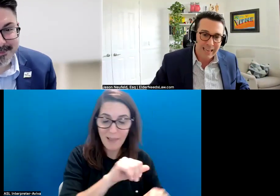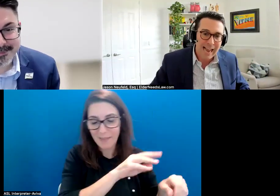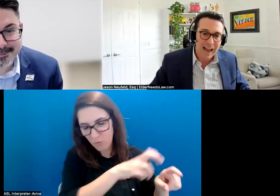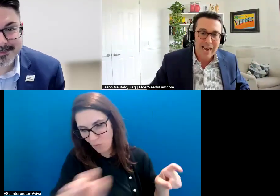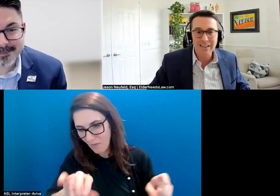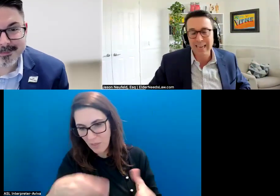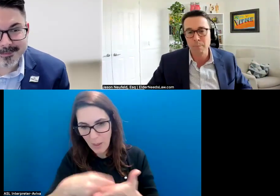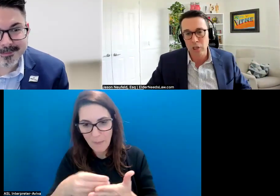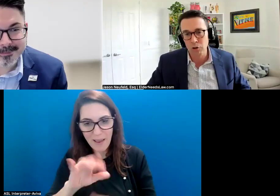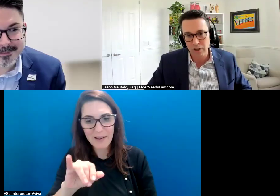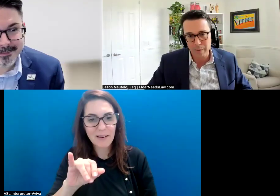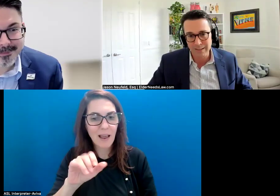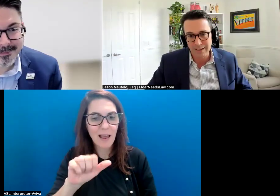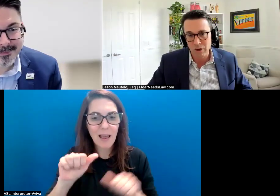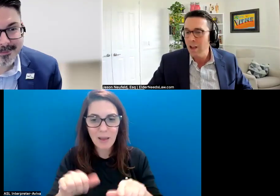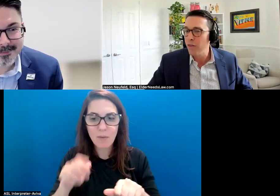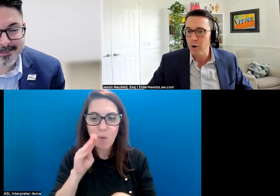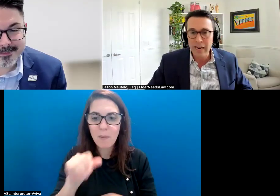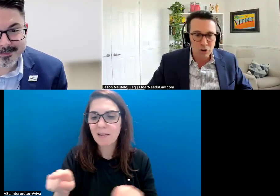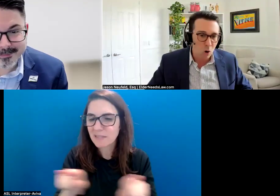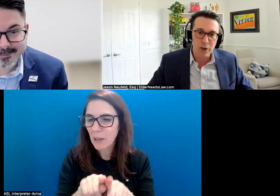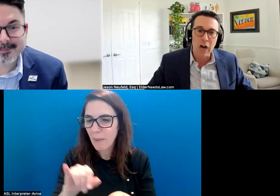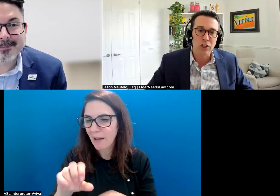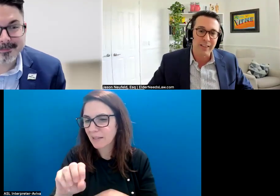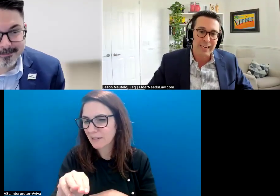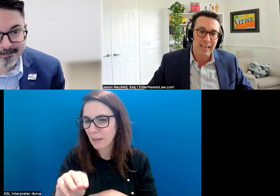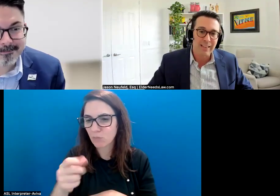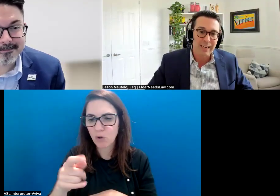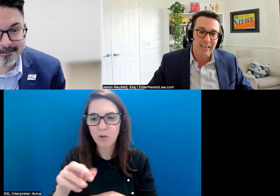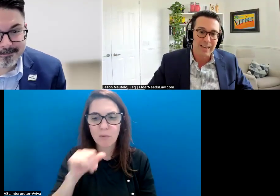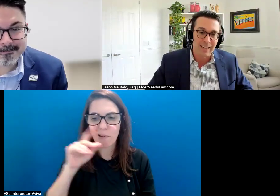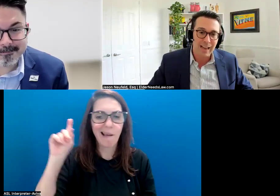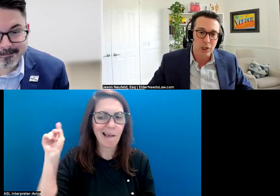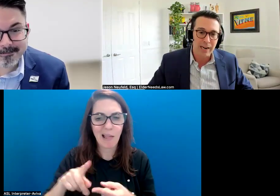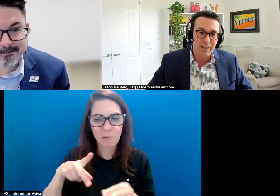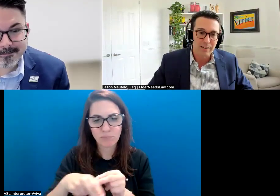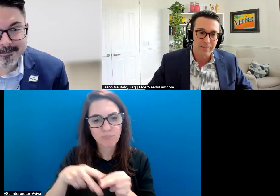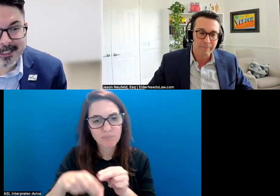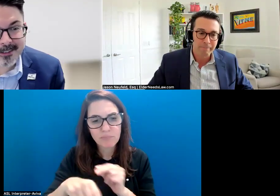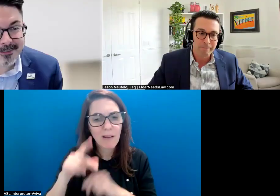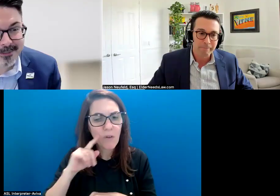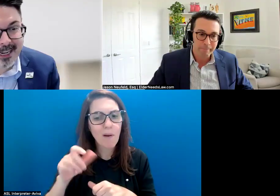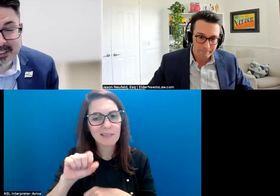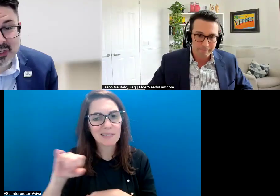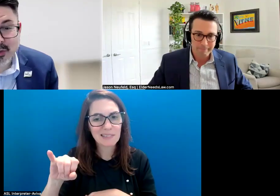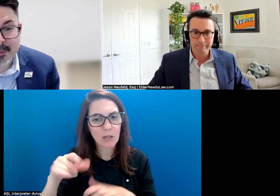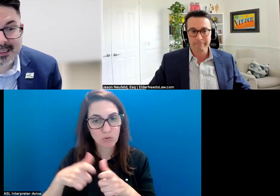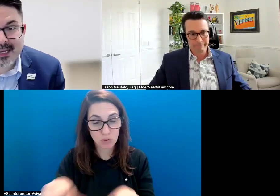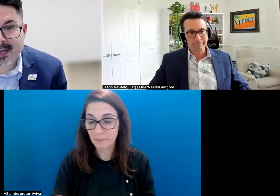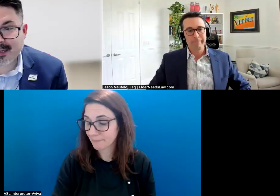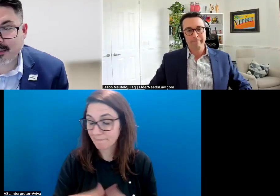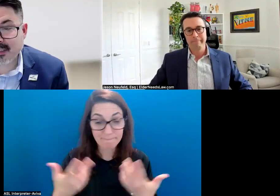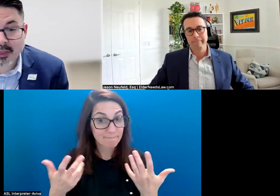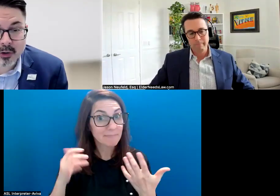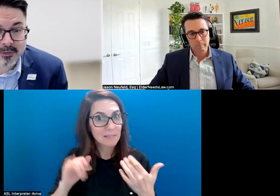same exact ISM shelter expenses, there is no reduction in the SSI check. Yeah. Yeah. It's a huge, I mean, because